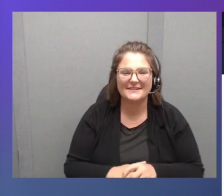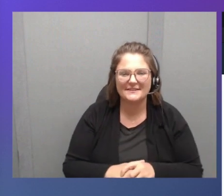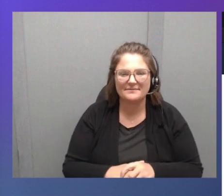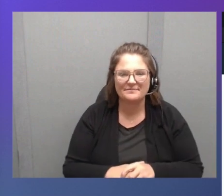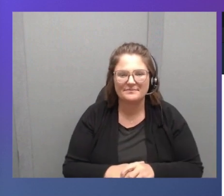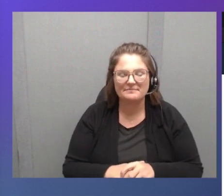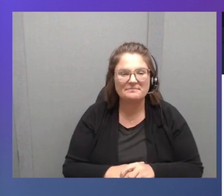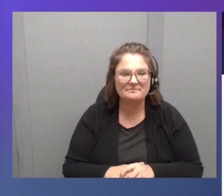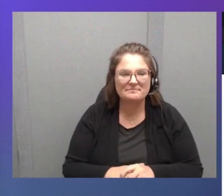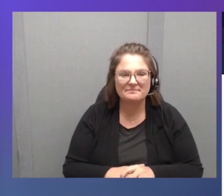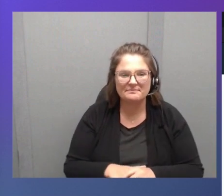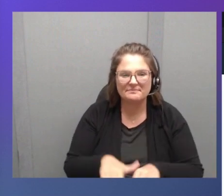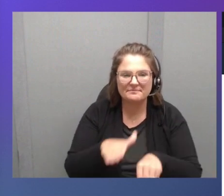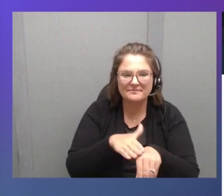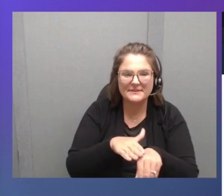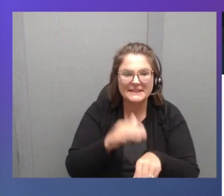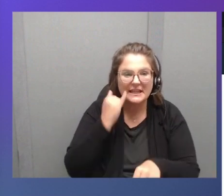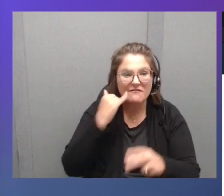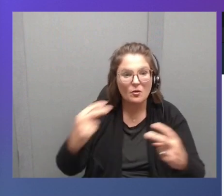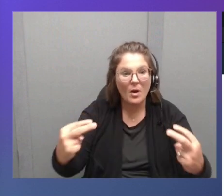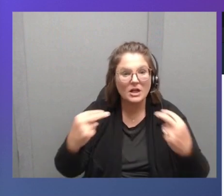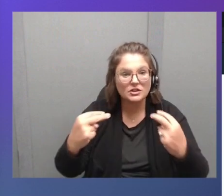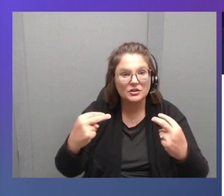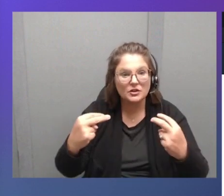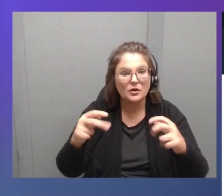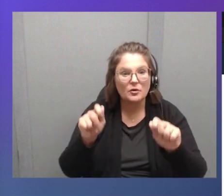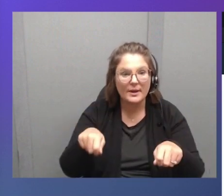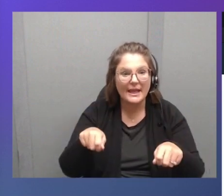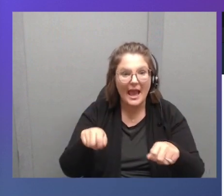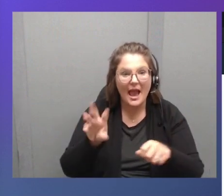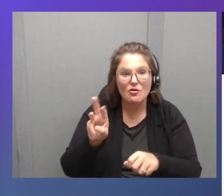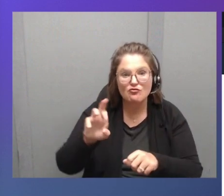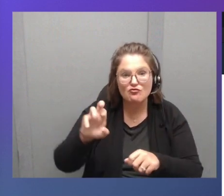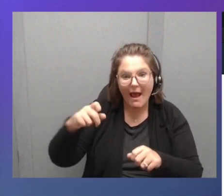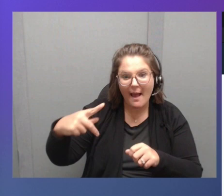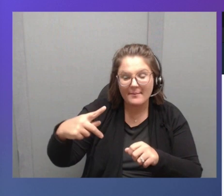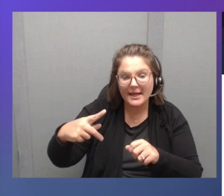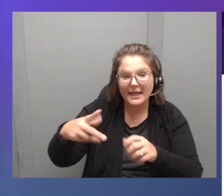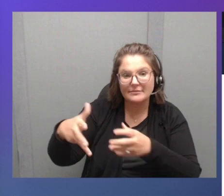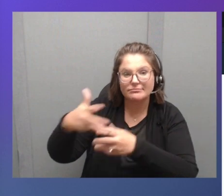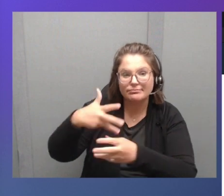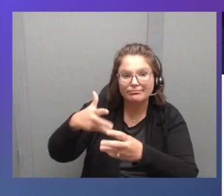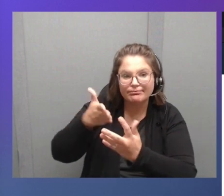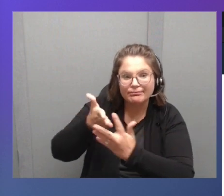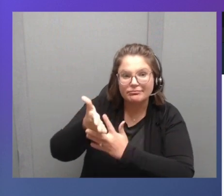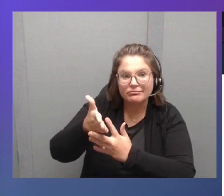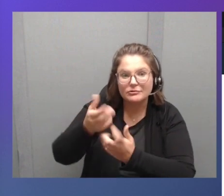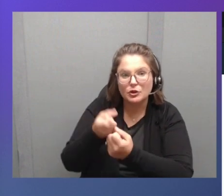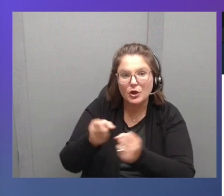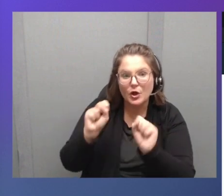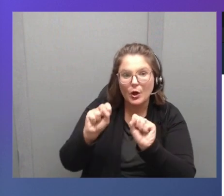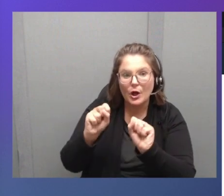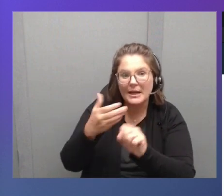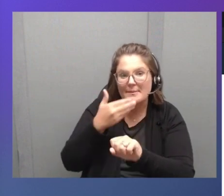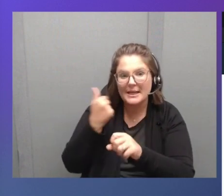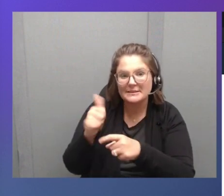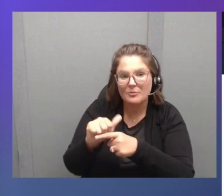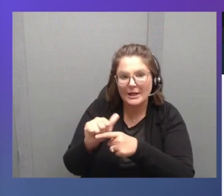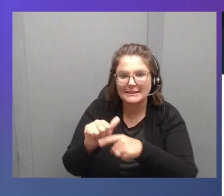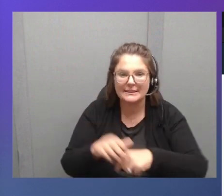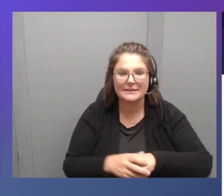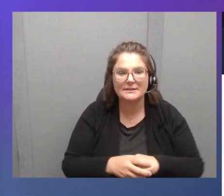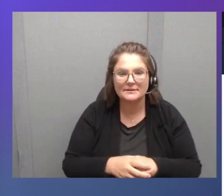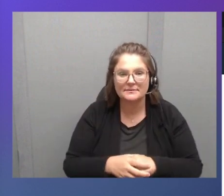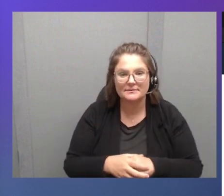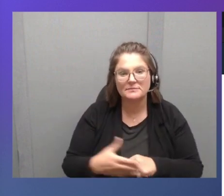for anybody watching. Yeah, you can absolutely wrap it in MFA and continue to embrace security best practices as we go. Yeah, absolutely. So here I'm even on a